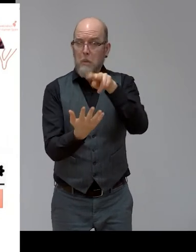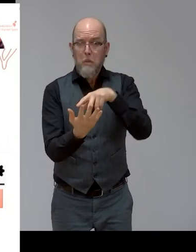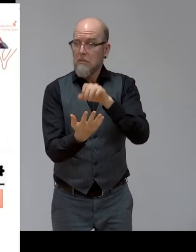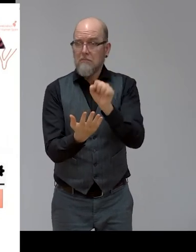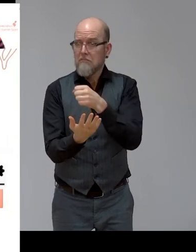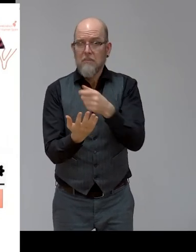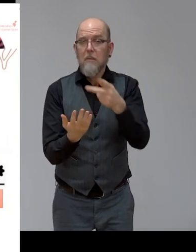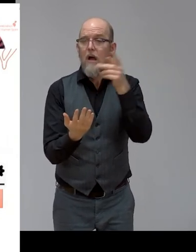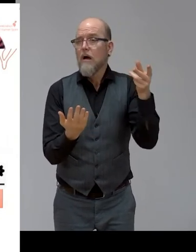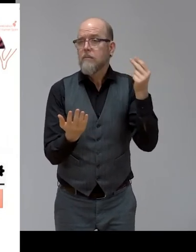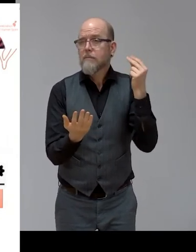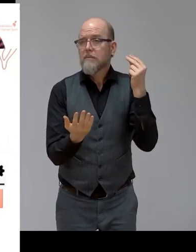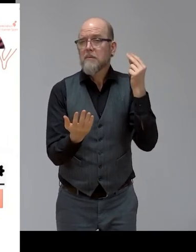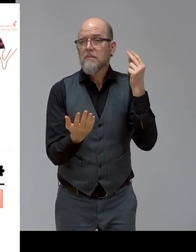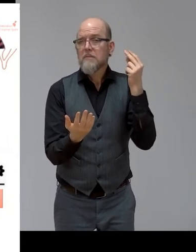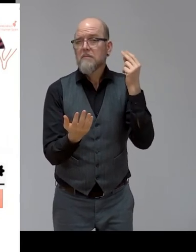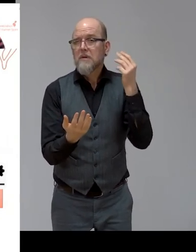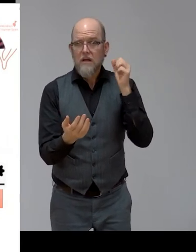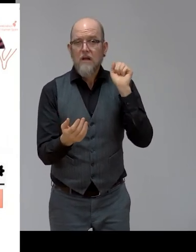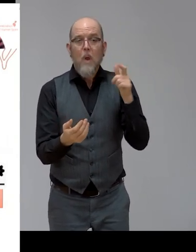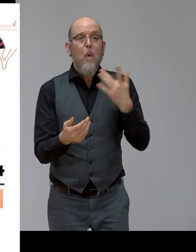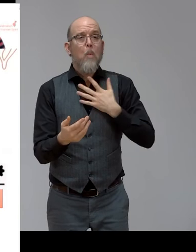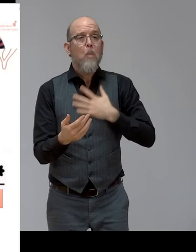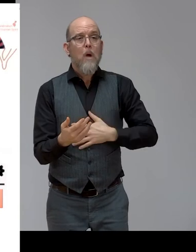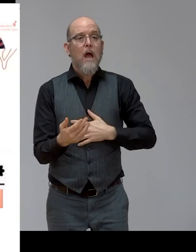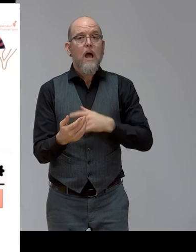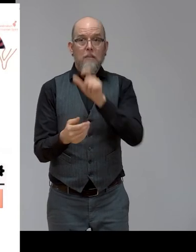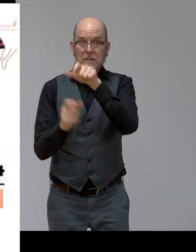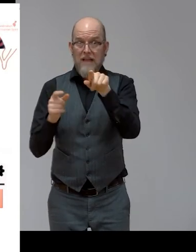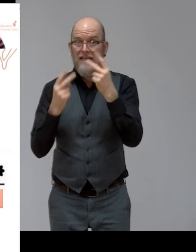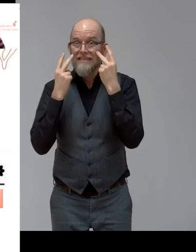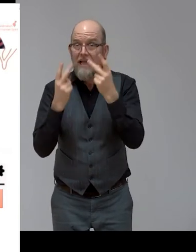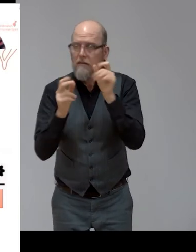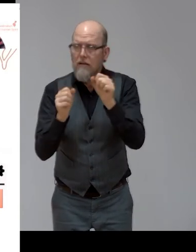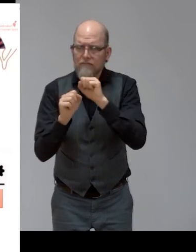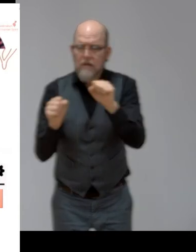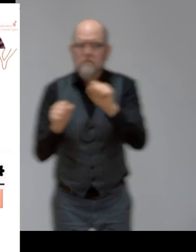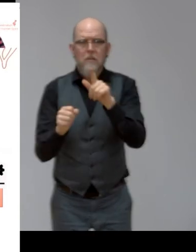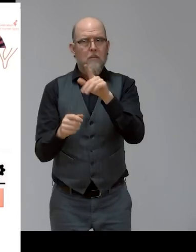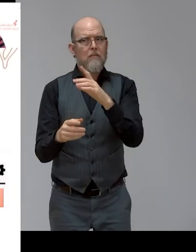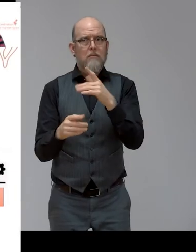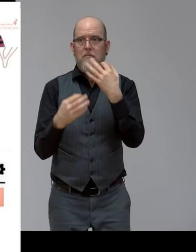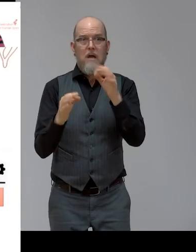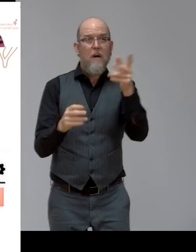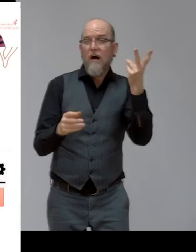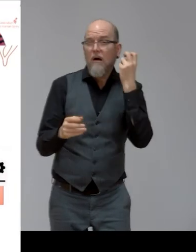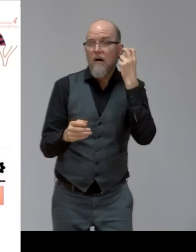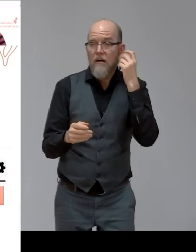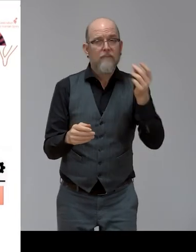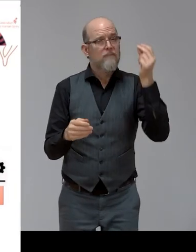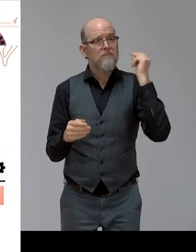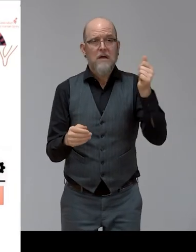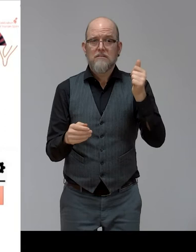things on the screen parallelly and hence has advantage. So how do we make visually impaired truly competitive and productive at